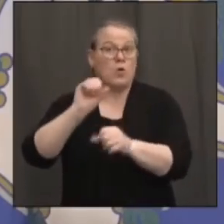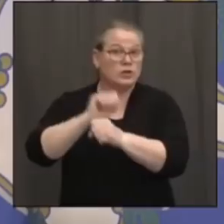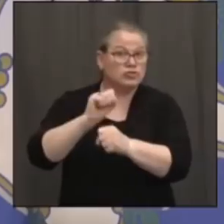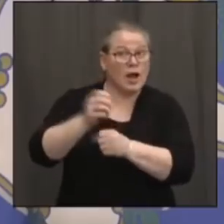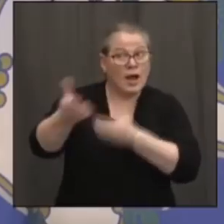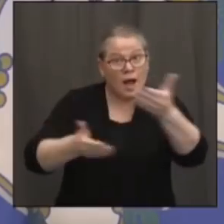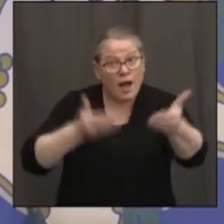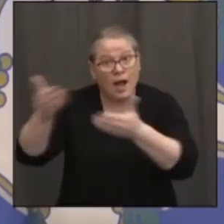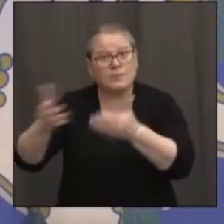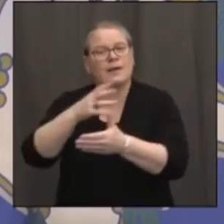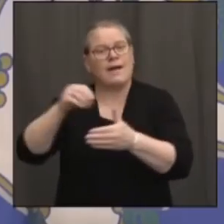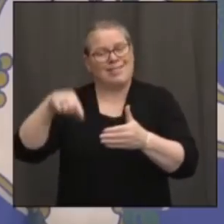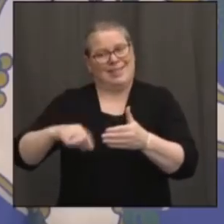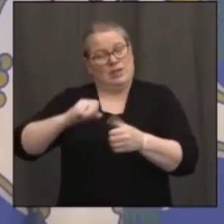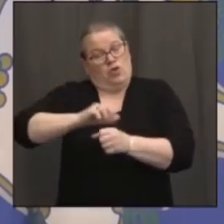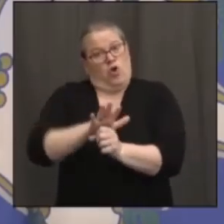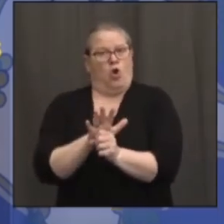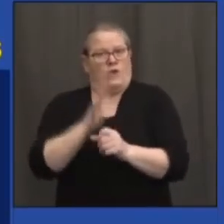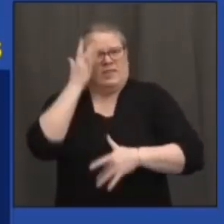The next chart, Max.